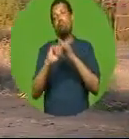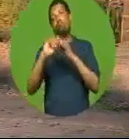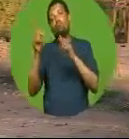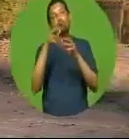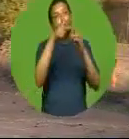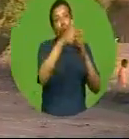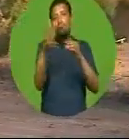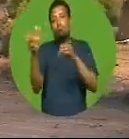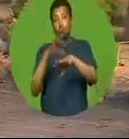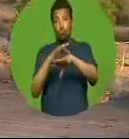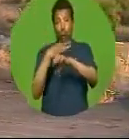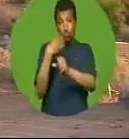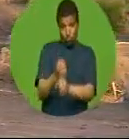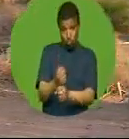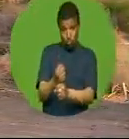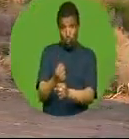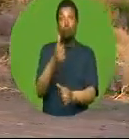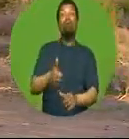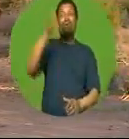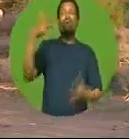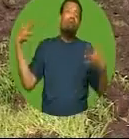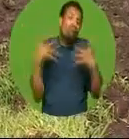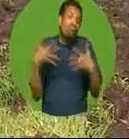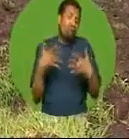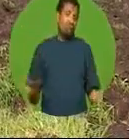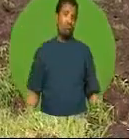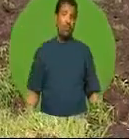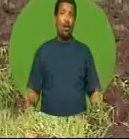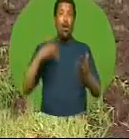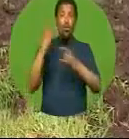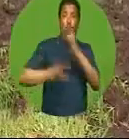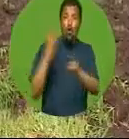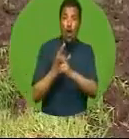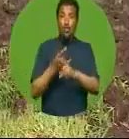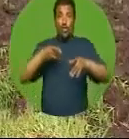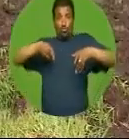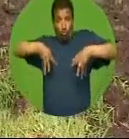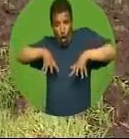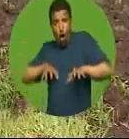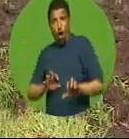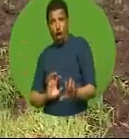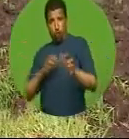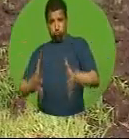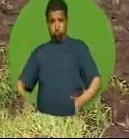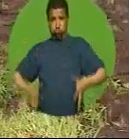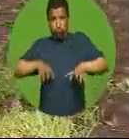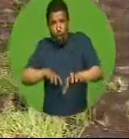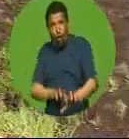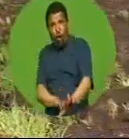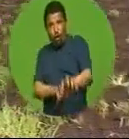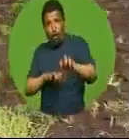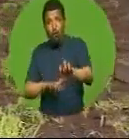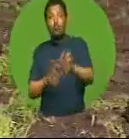fragmented landholding is a major constraint for modern farming and contributes lower